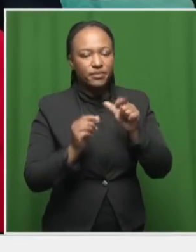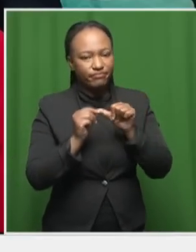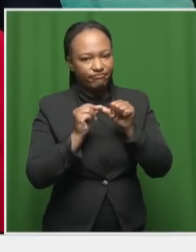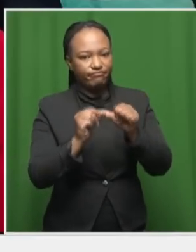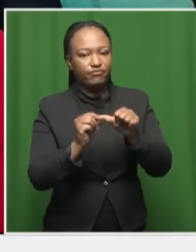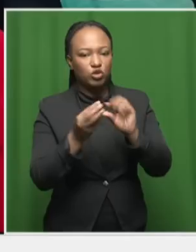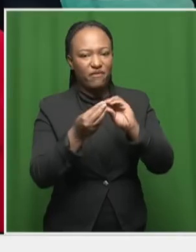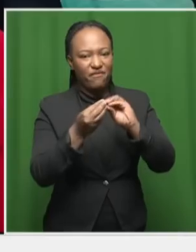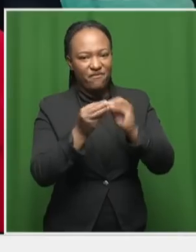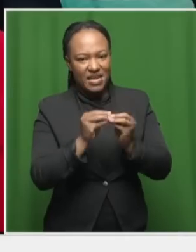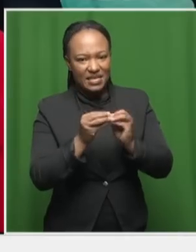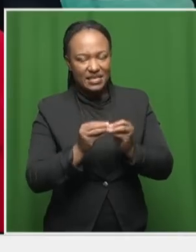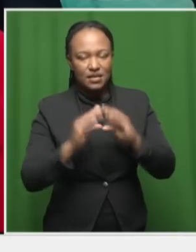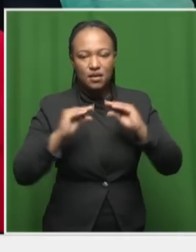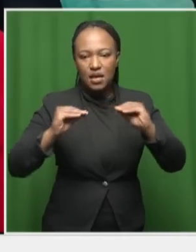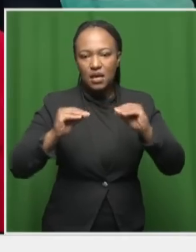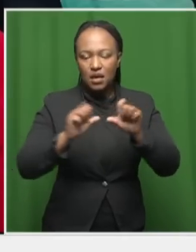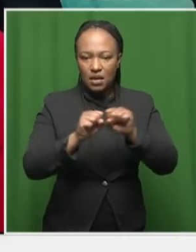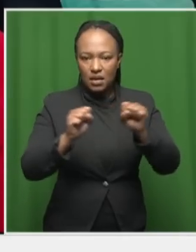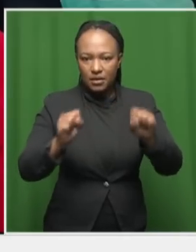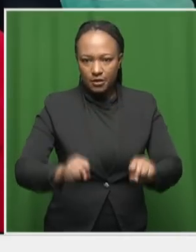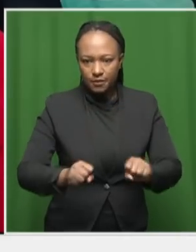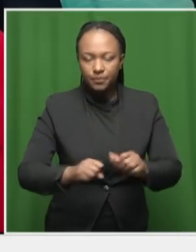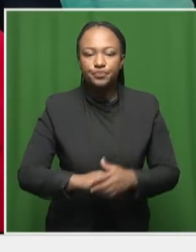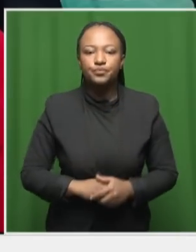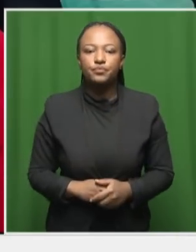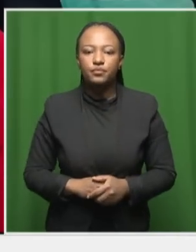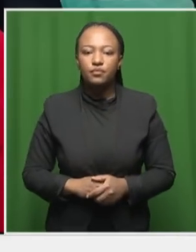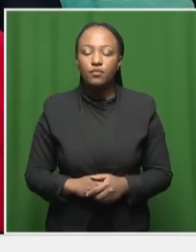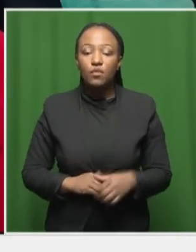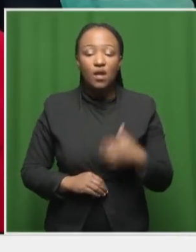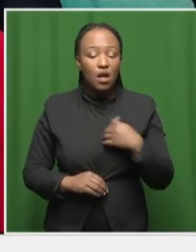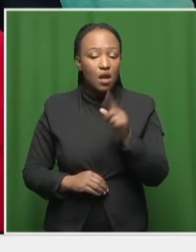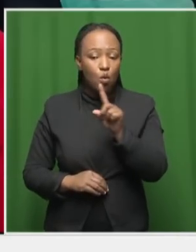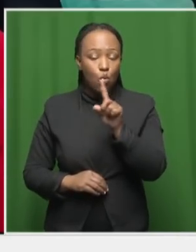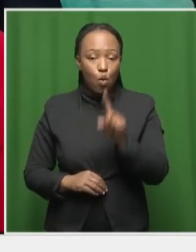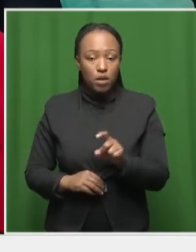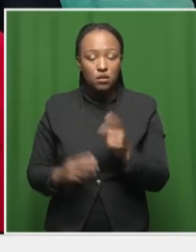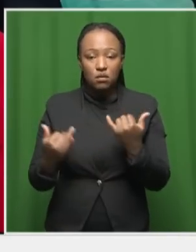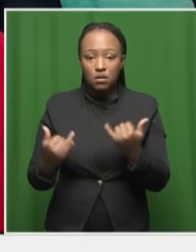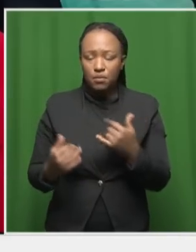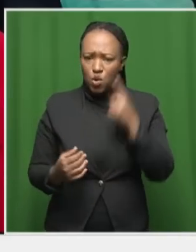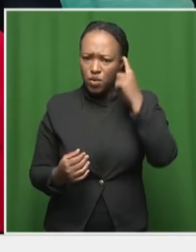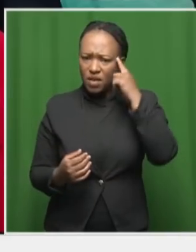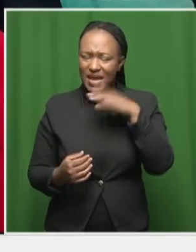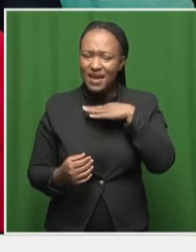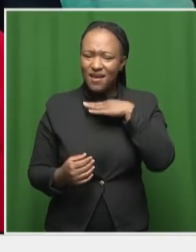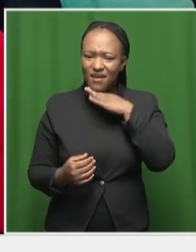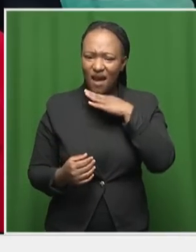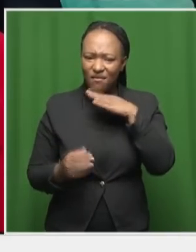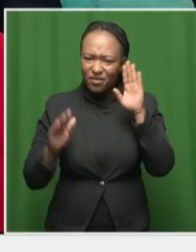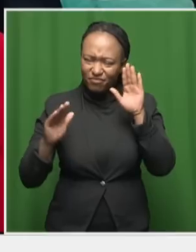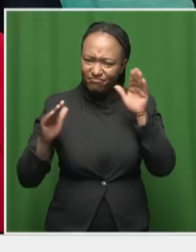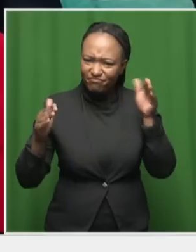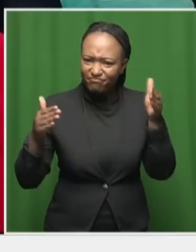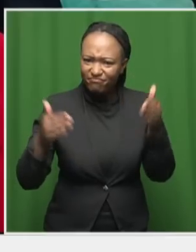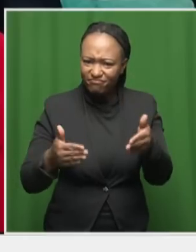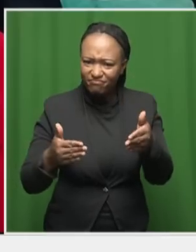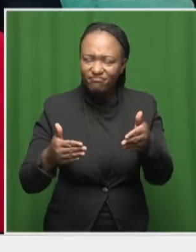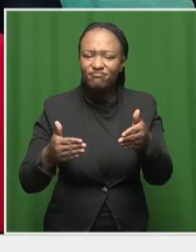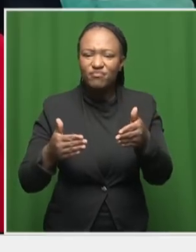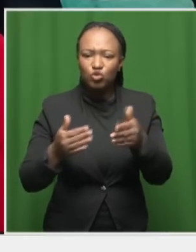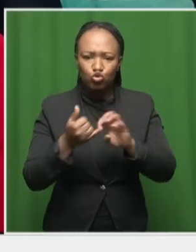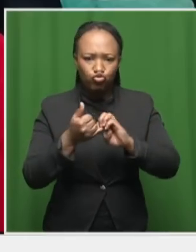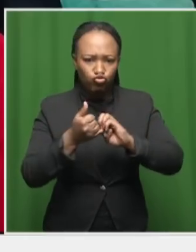the education system. Now, the question is, do you think that there is enough attention and effort